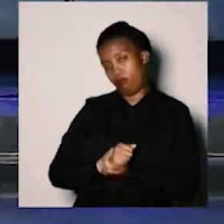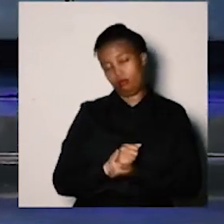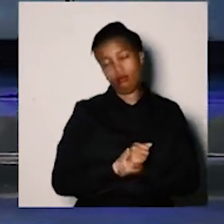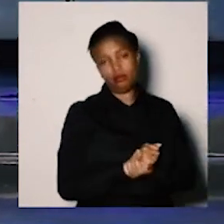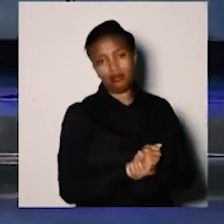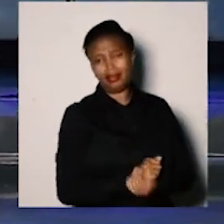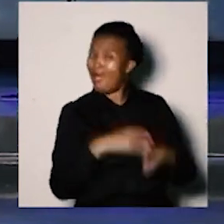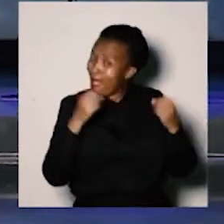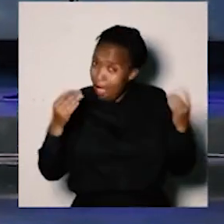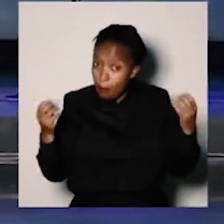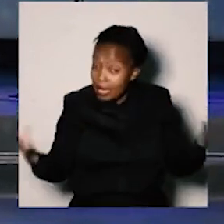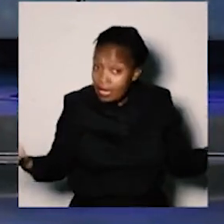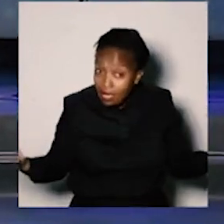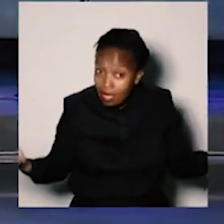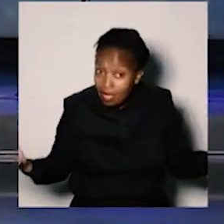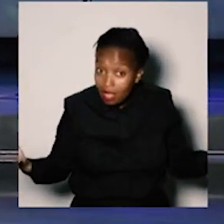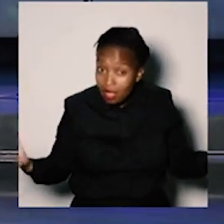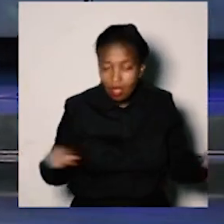All. How many nations?